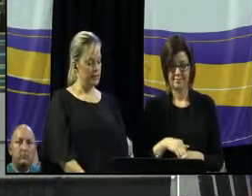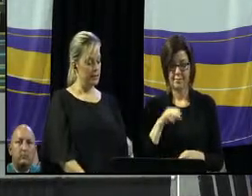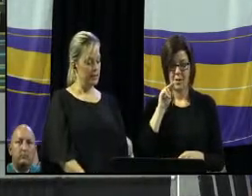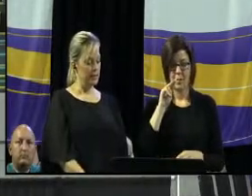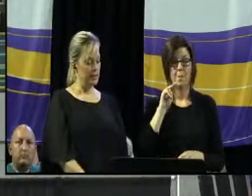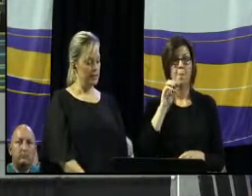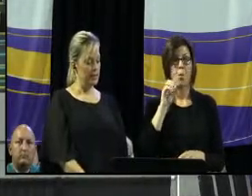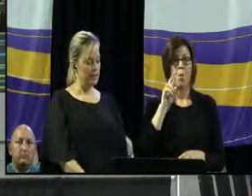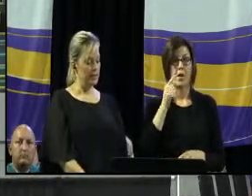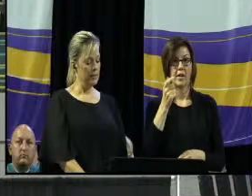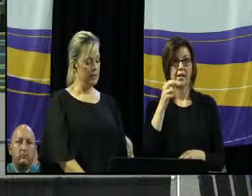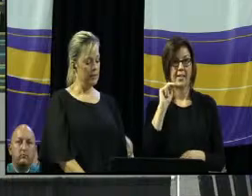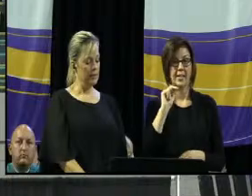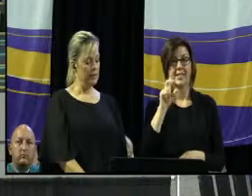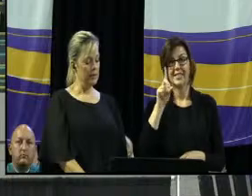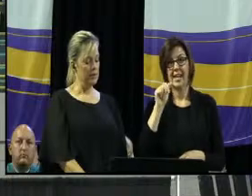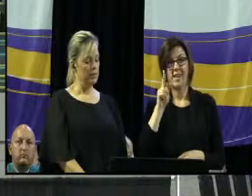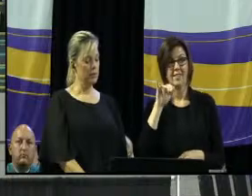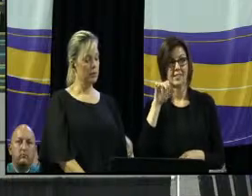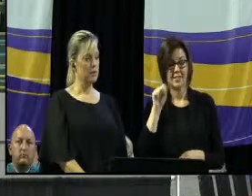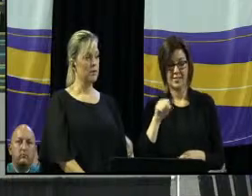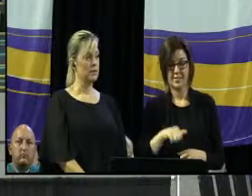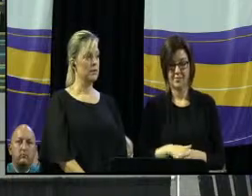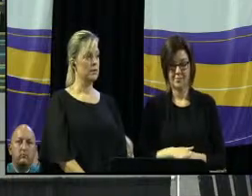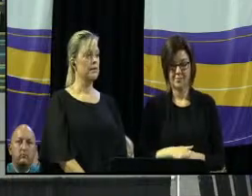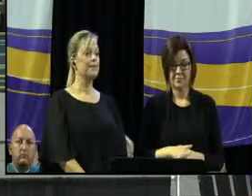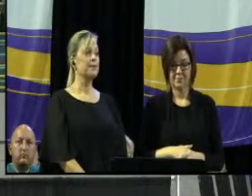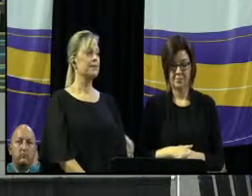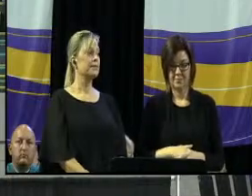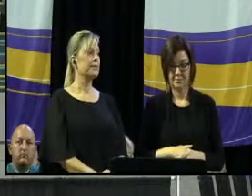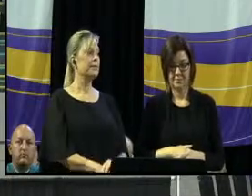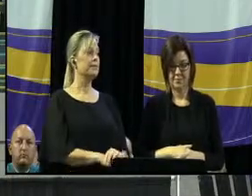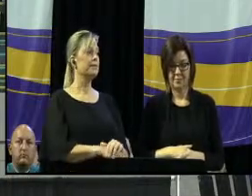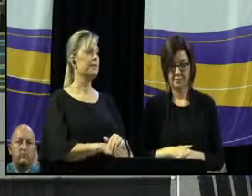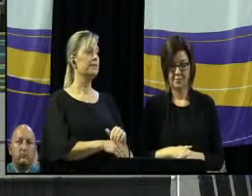Morgan Chanel Davis.